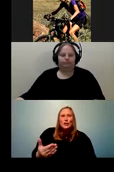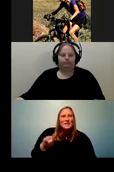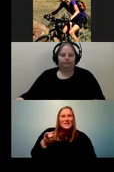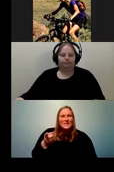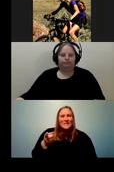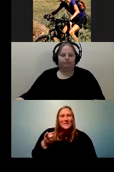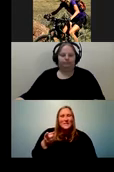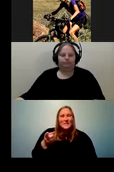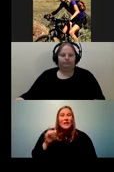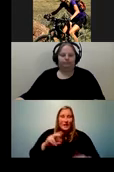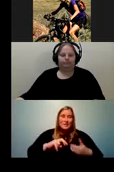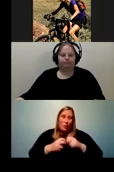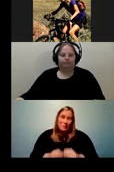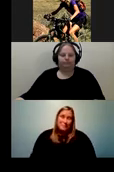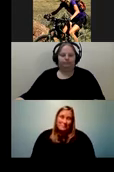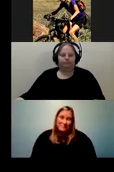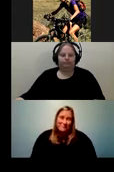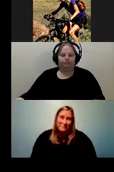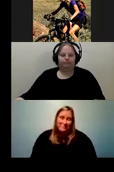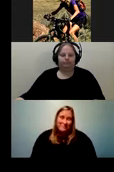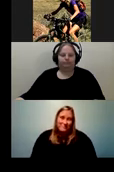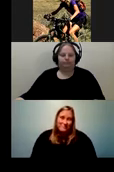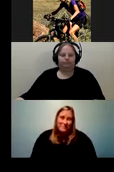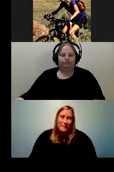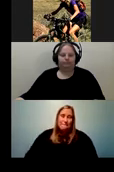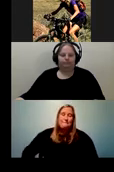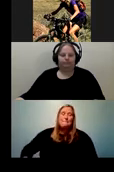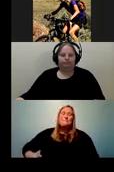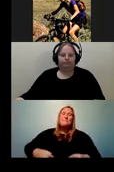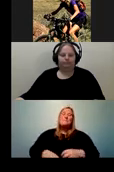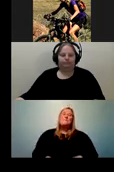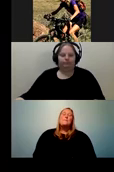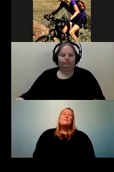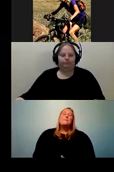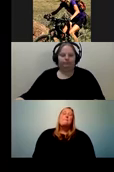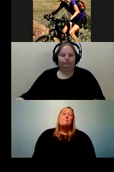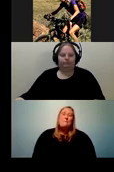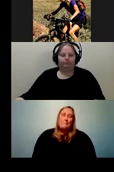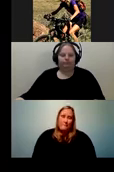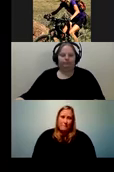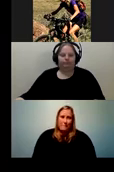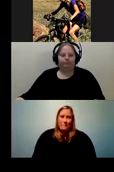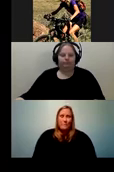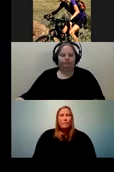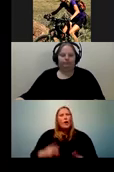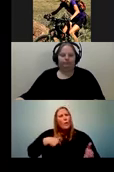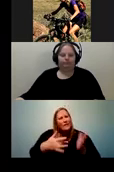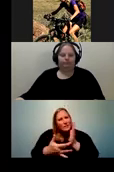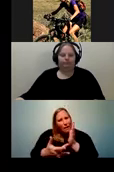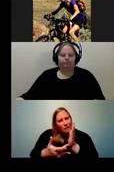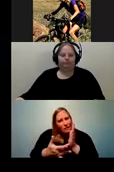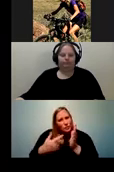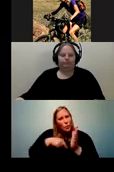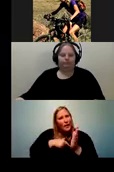That's a problem, especially when we have the technology and the ability